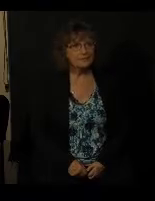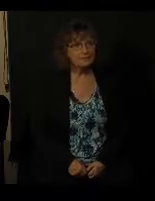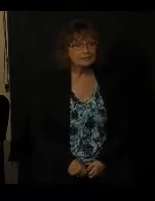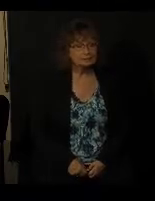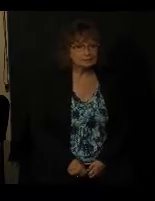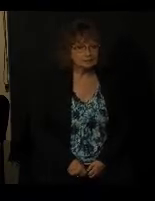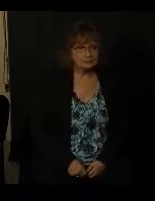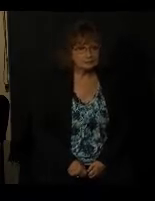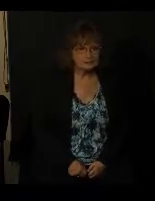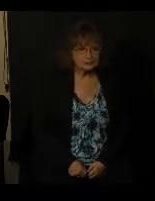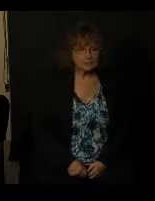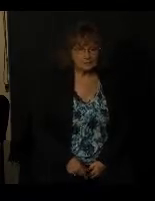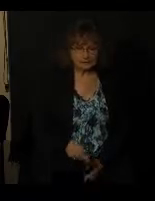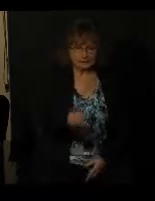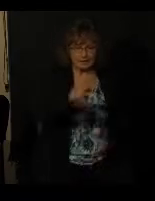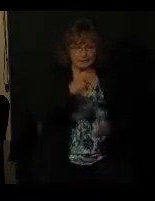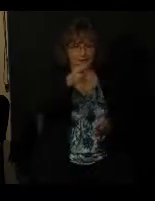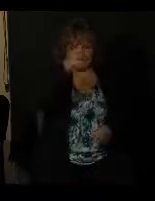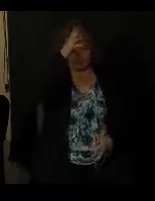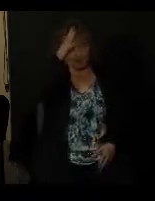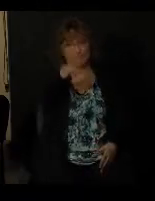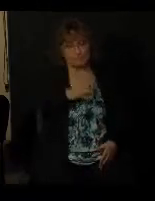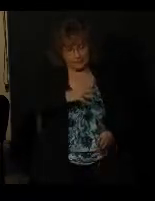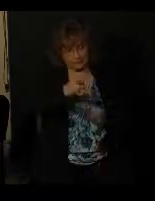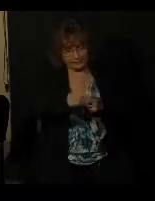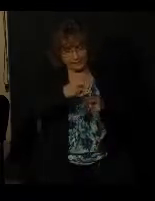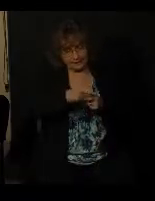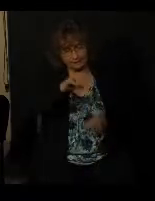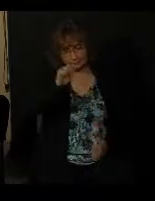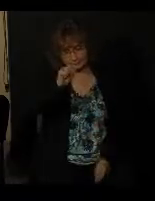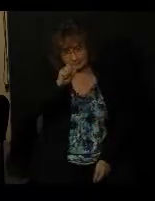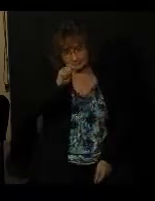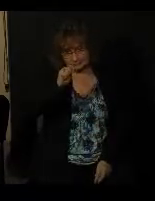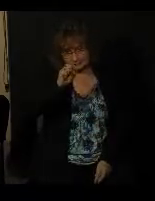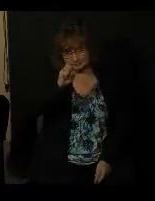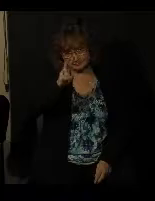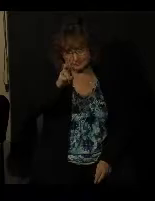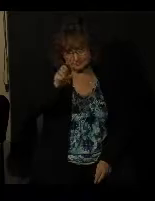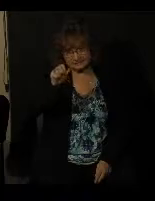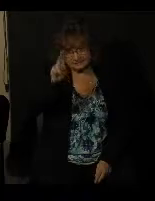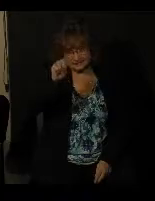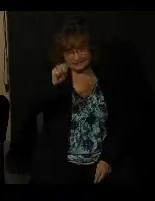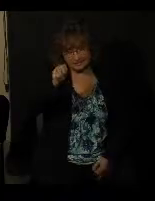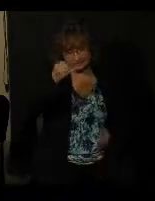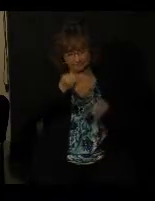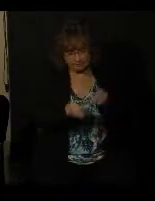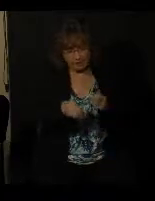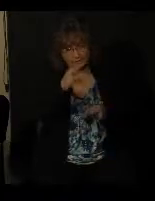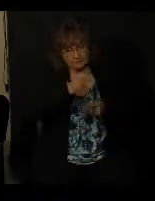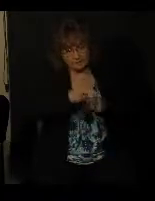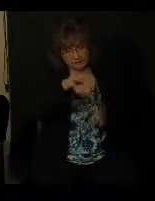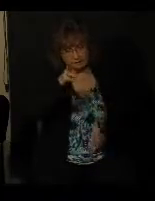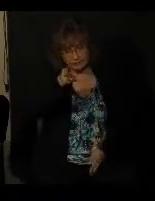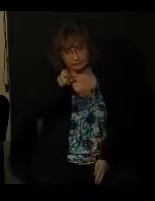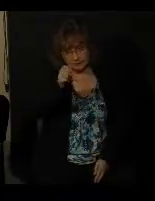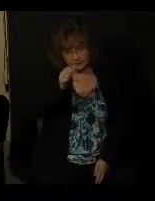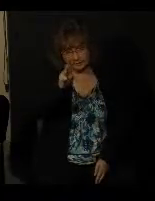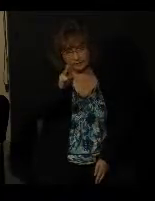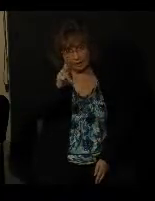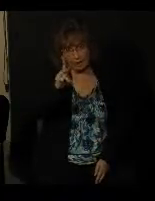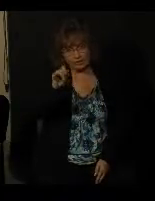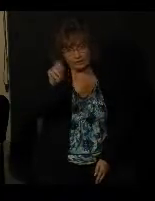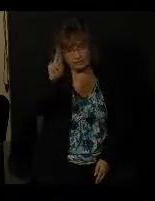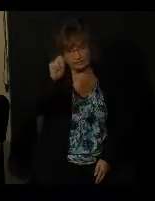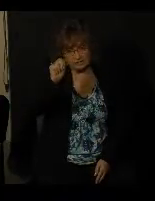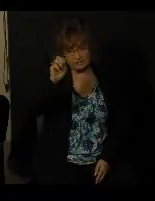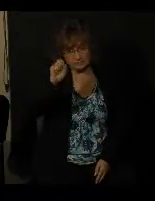he wrote his last book, and it got published after his death. This year. And it concludes,